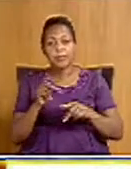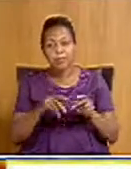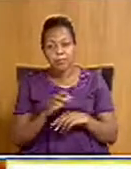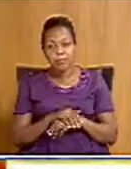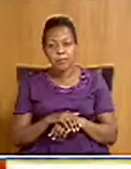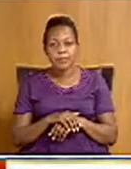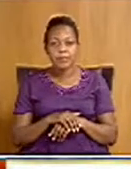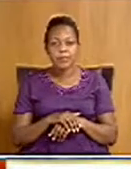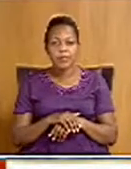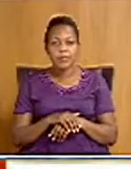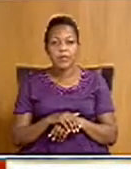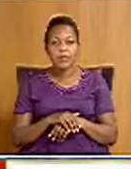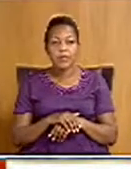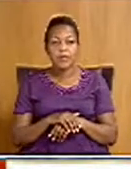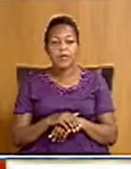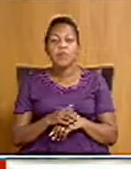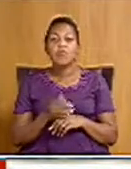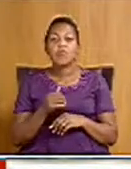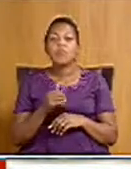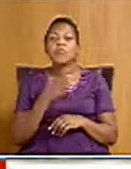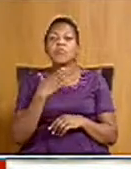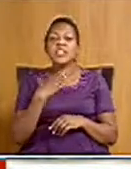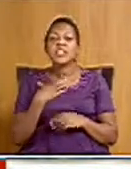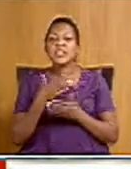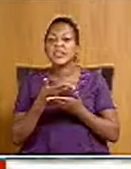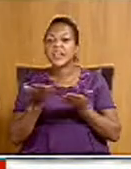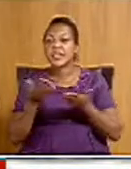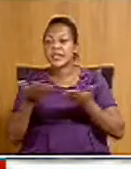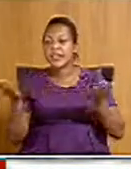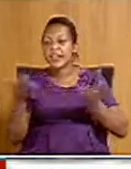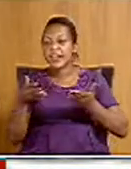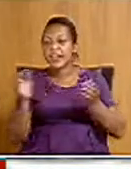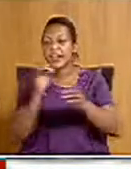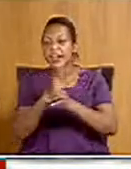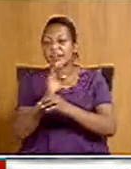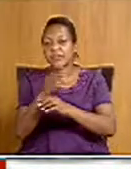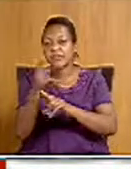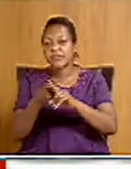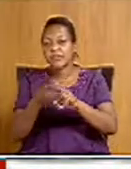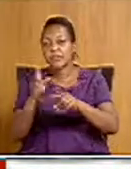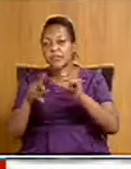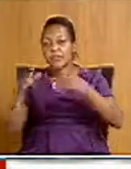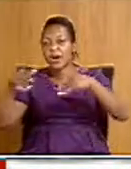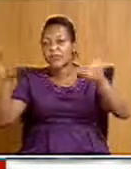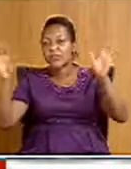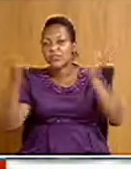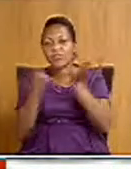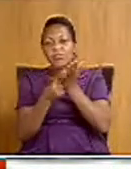We neither seek nor need any approbation from anybody outside Uganda,